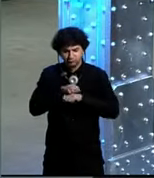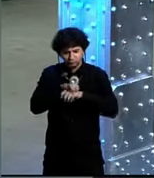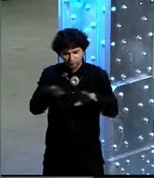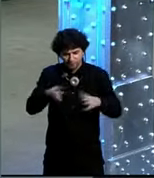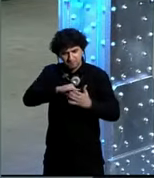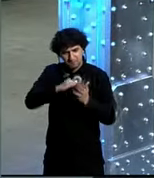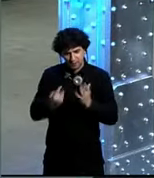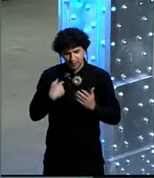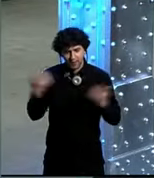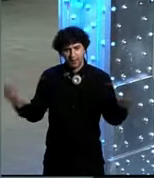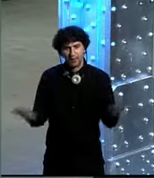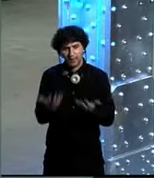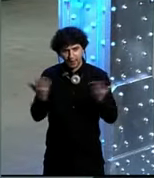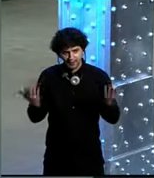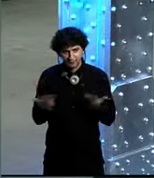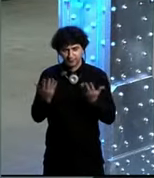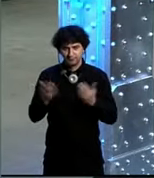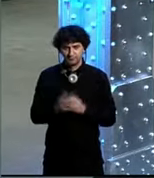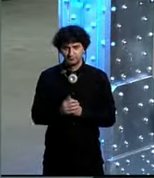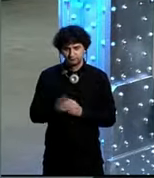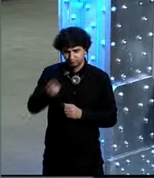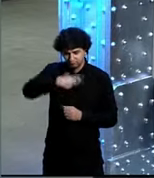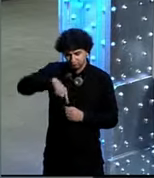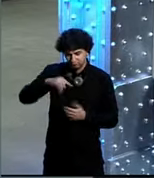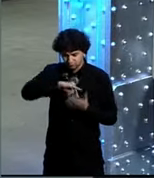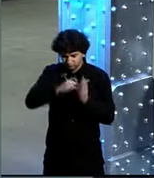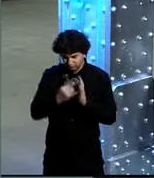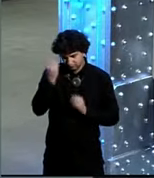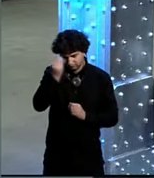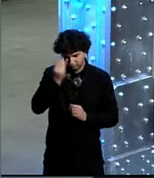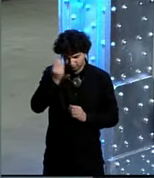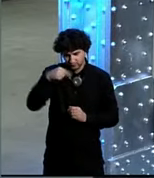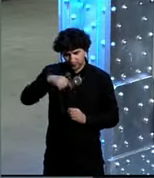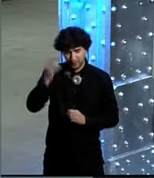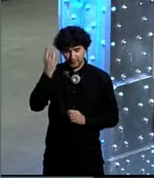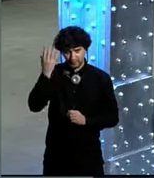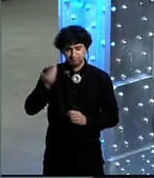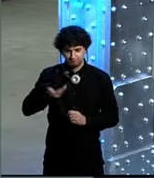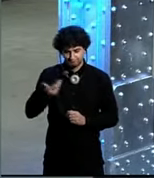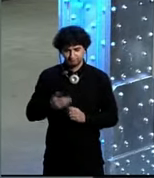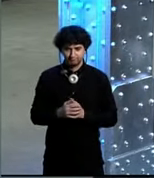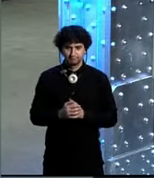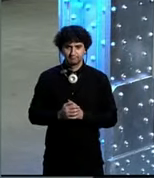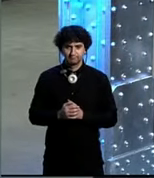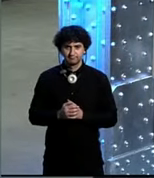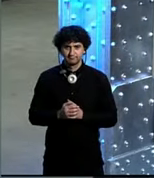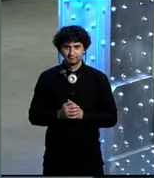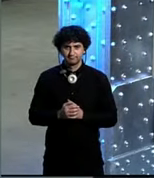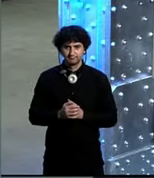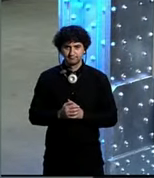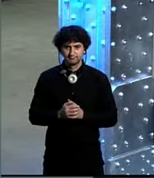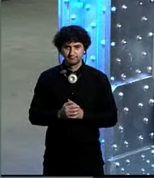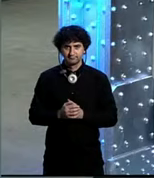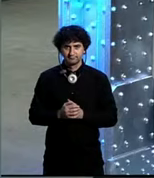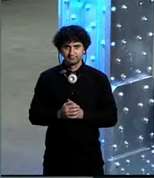read a little bit about it. If you don't have the stories you need to reach the people that you want to need, there's absolutely nothing